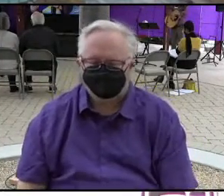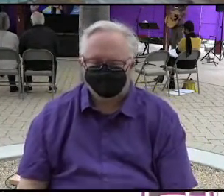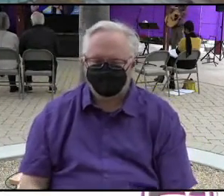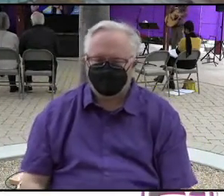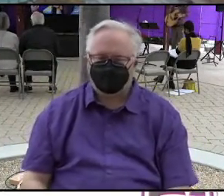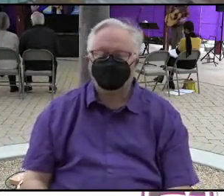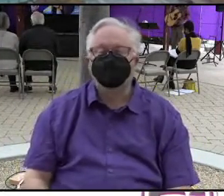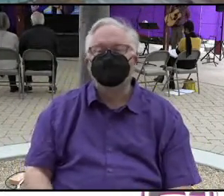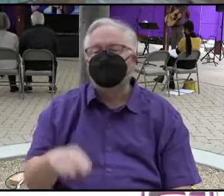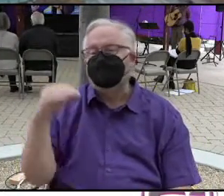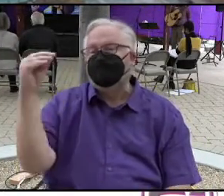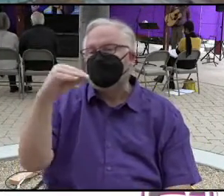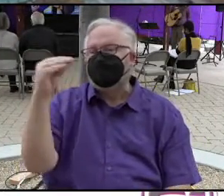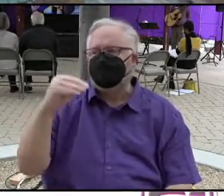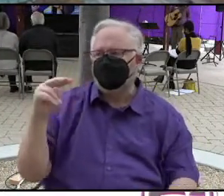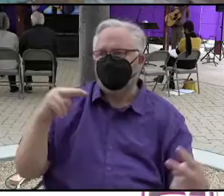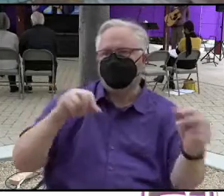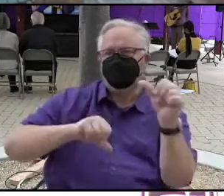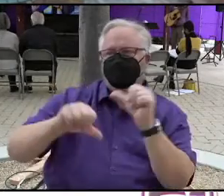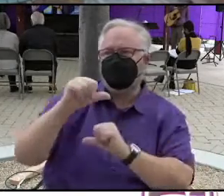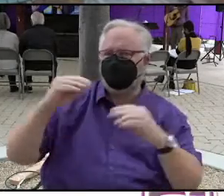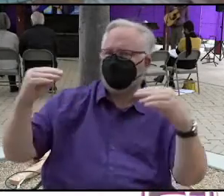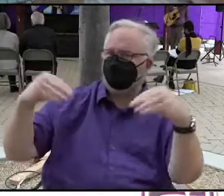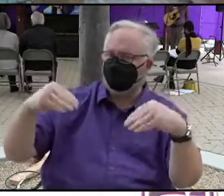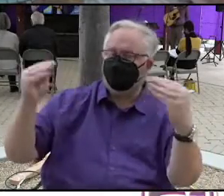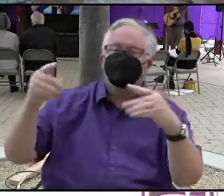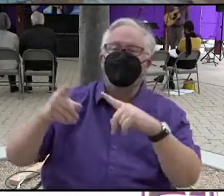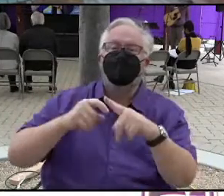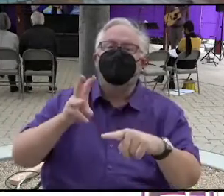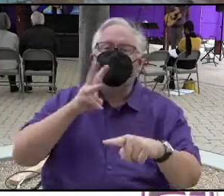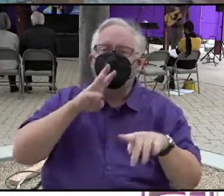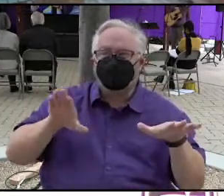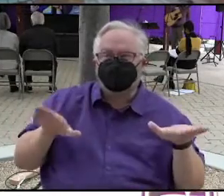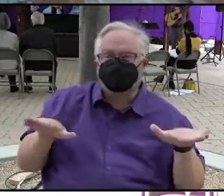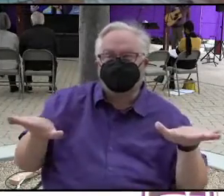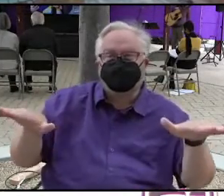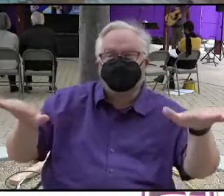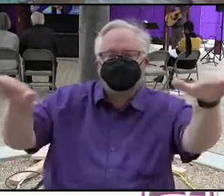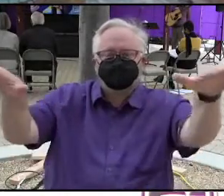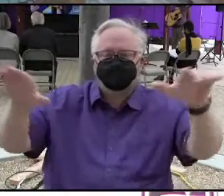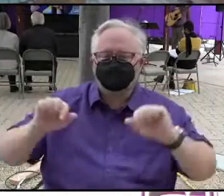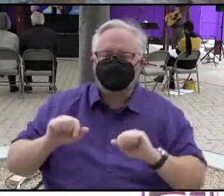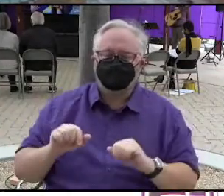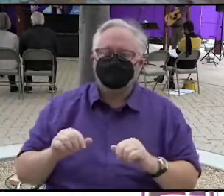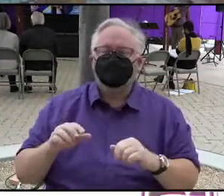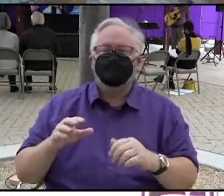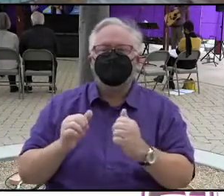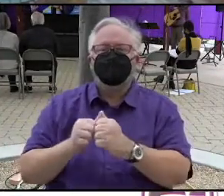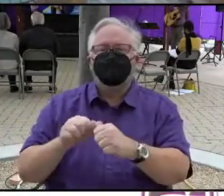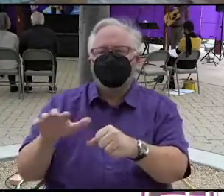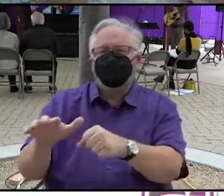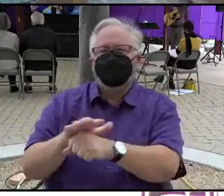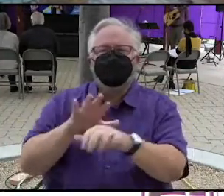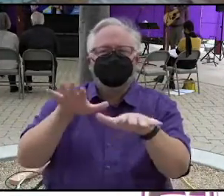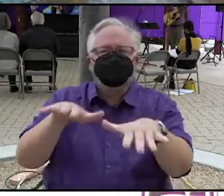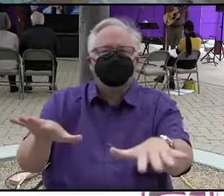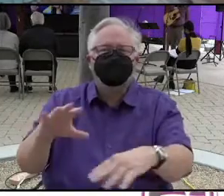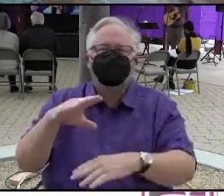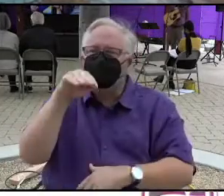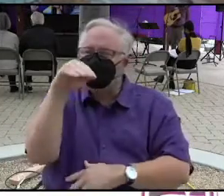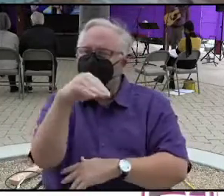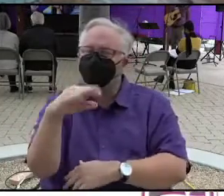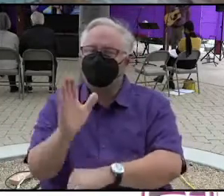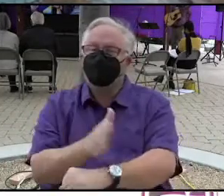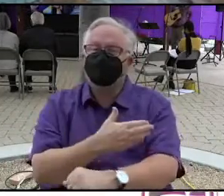The geese nodded at one another and rose together from the water in a wave of goose music. Sky